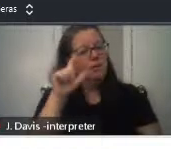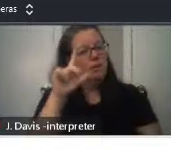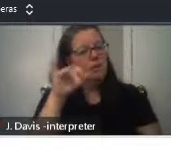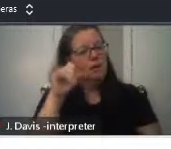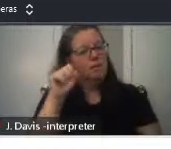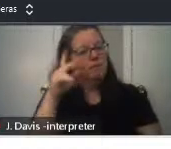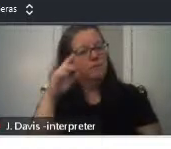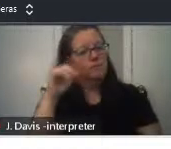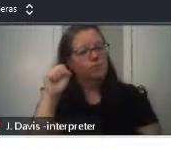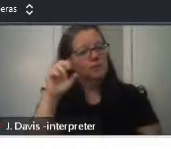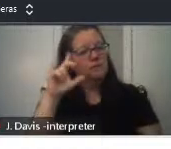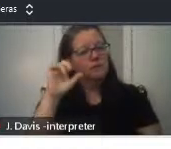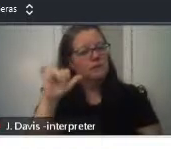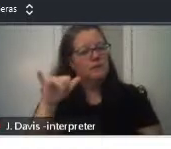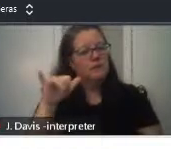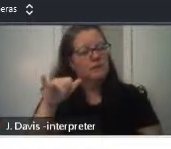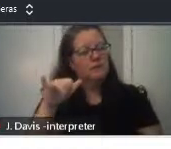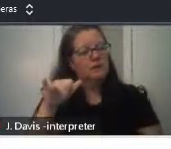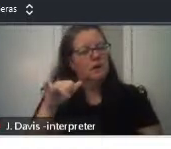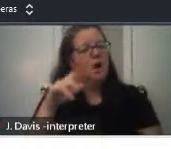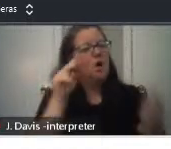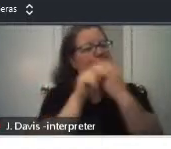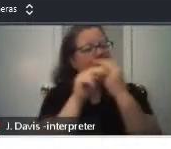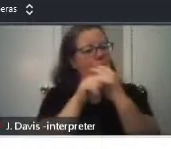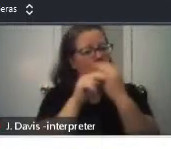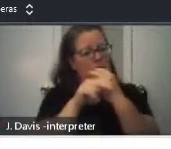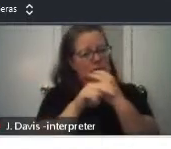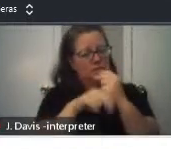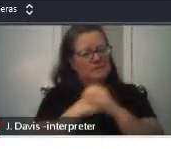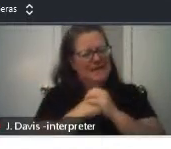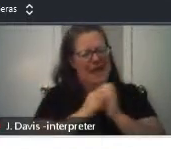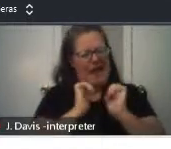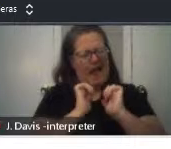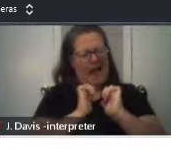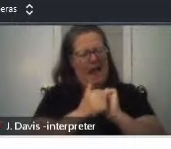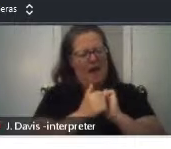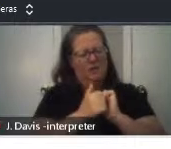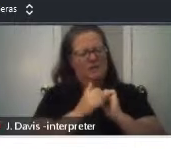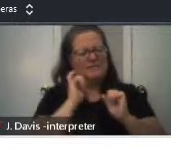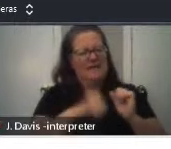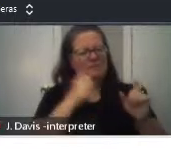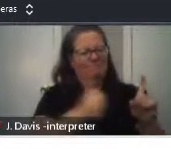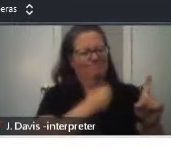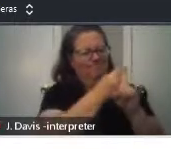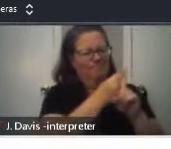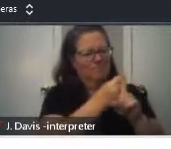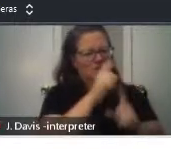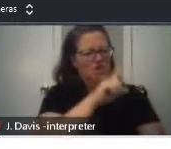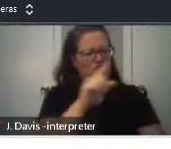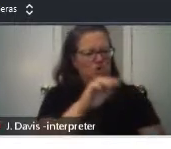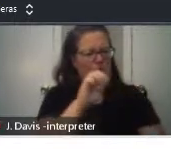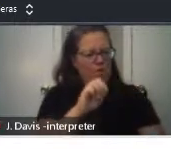state highways and Yes. federal highway. How is zoning affected in those situations?